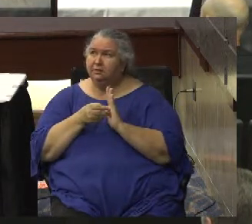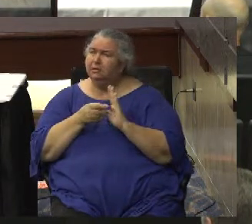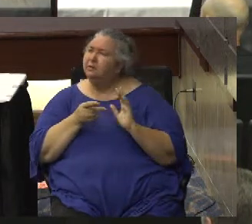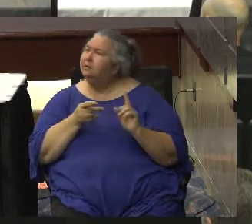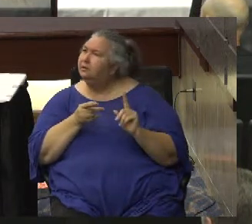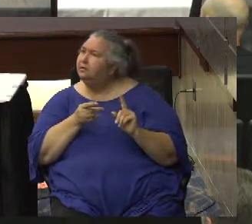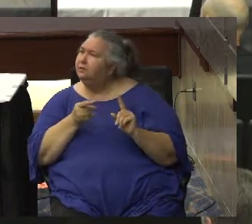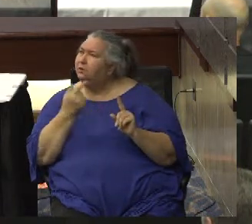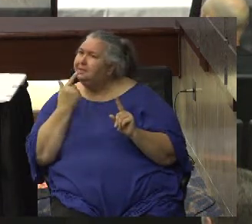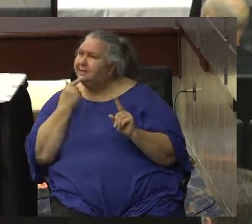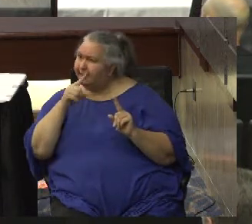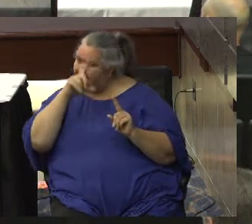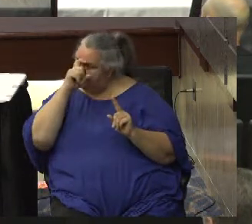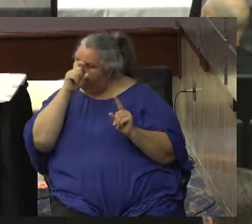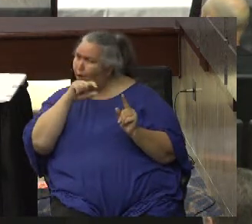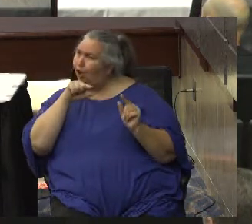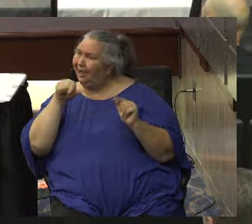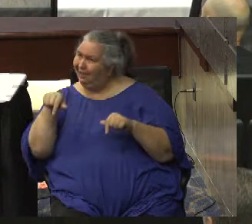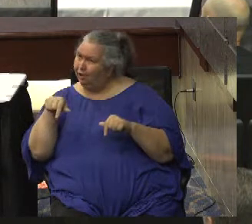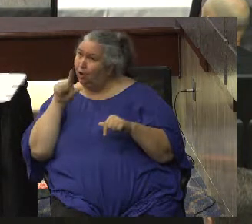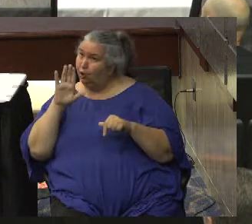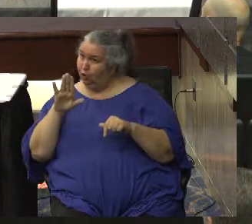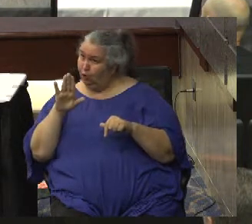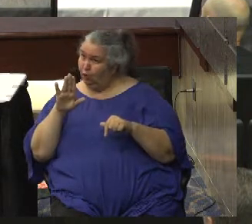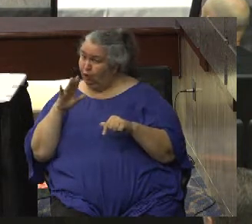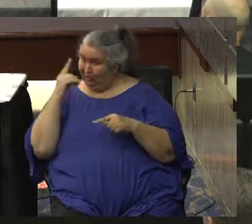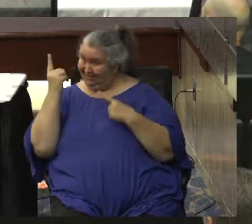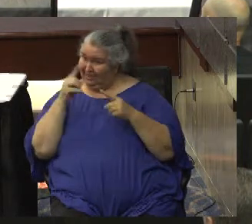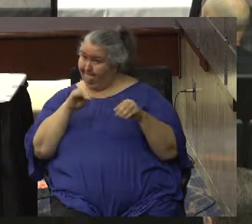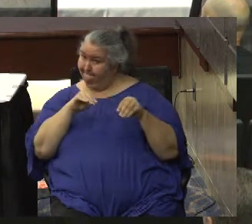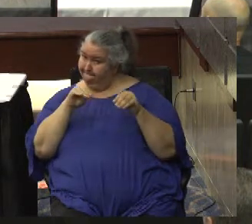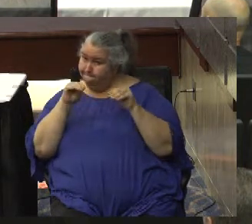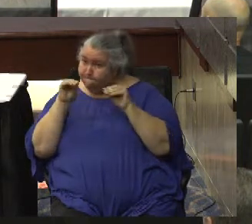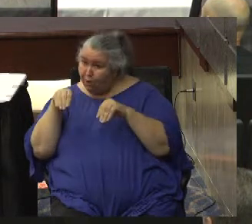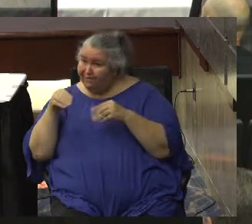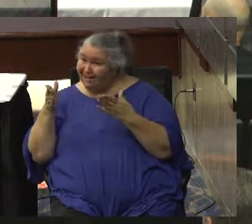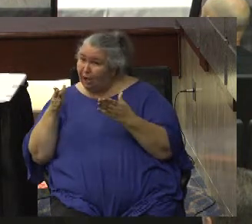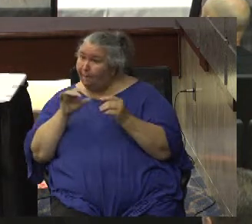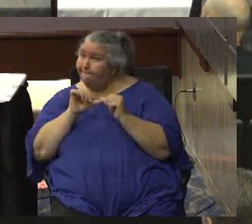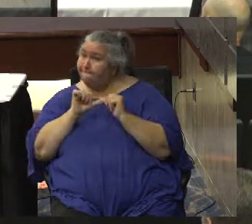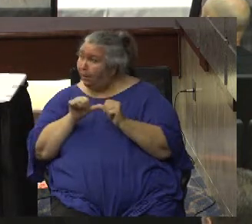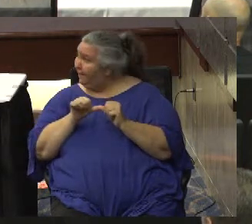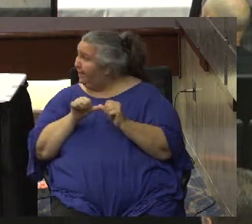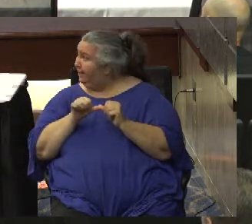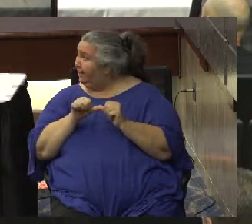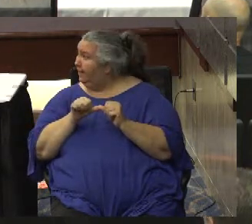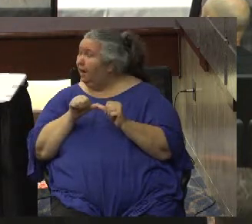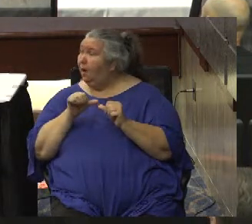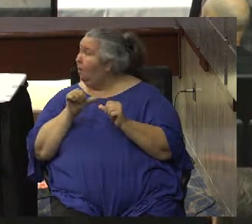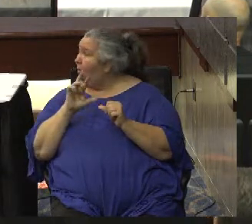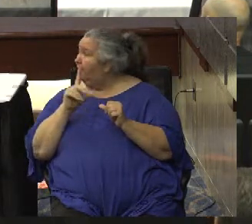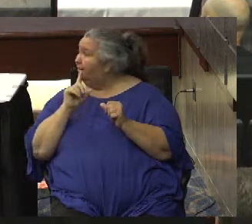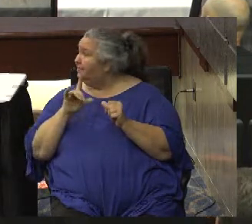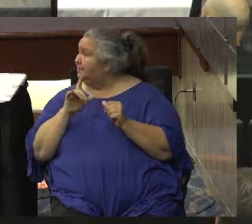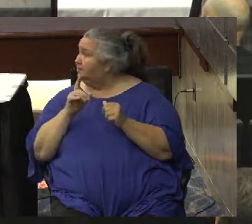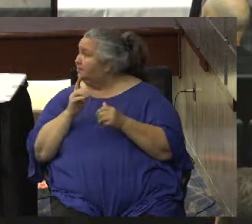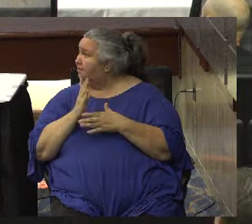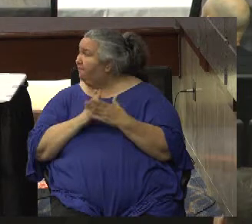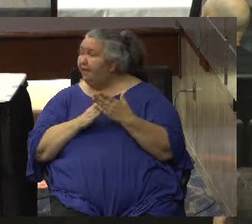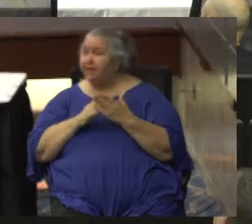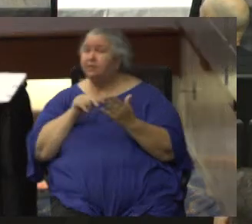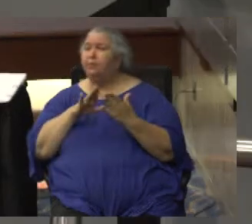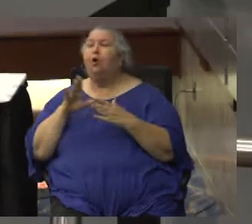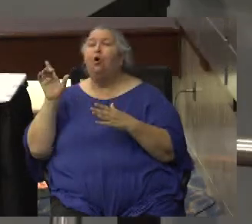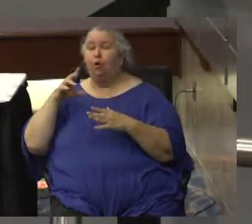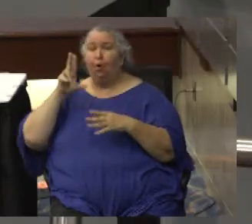you summer here, are you considering moving here like permanently, and this is just a phased approach? No, we're hoping